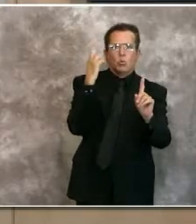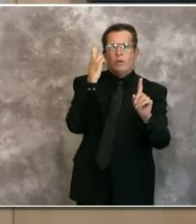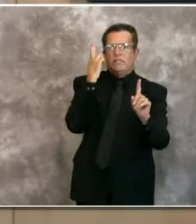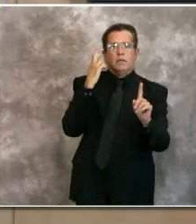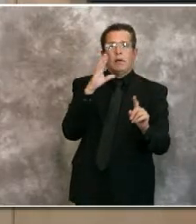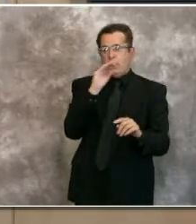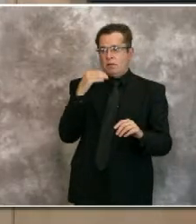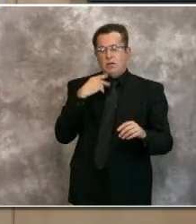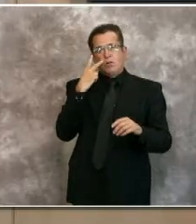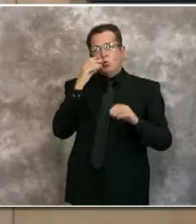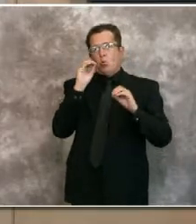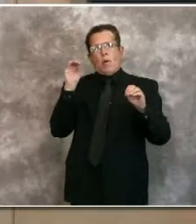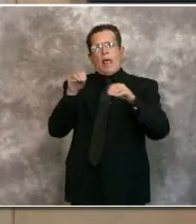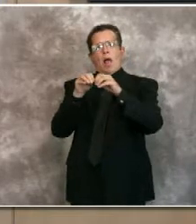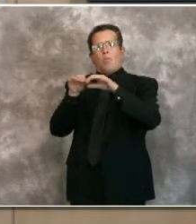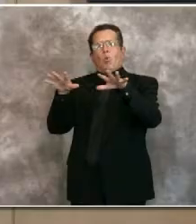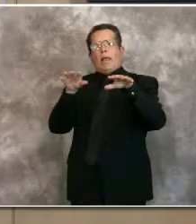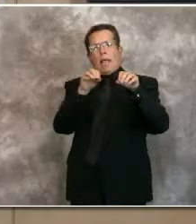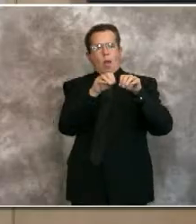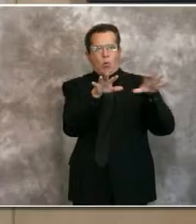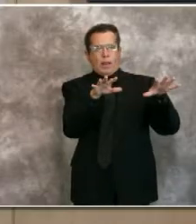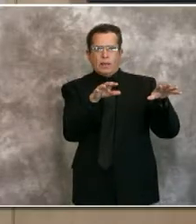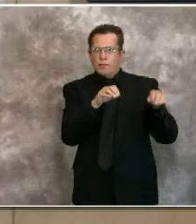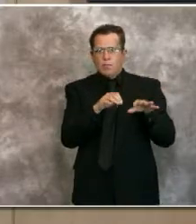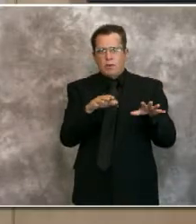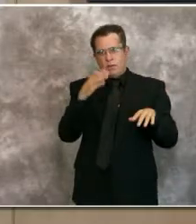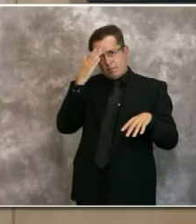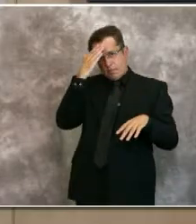no outbreaks related to any of the